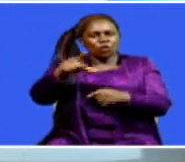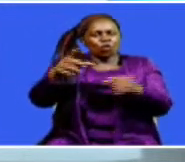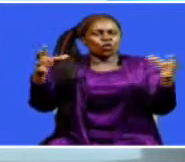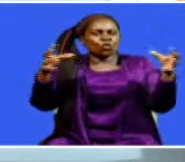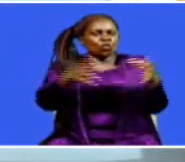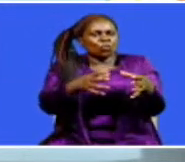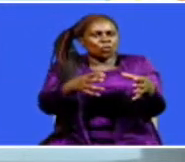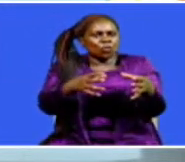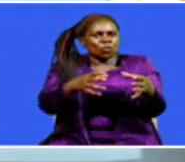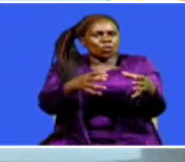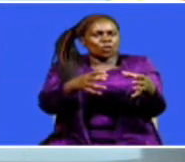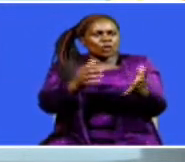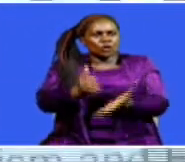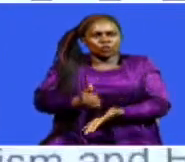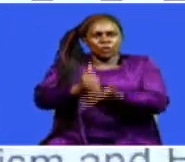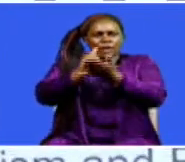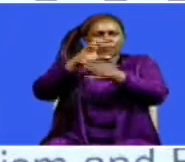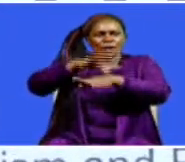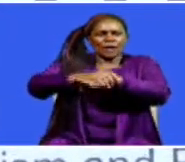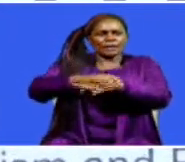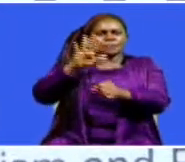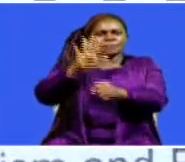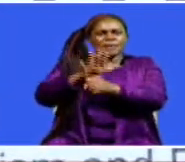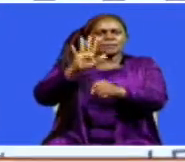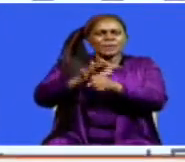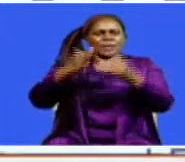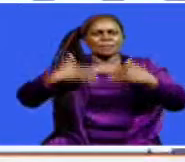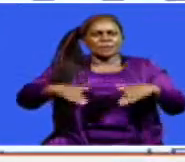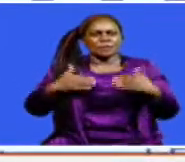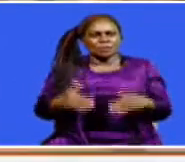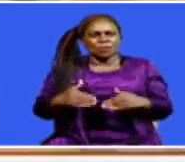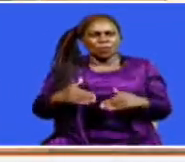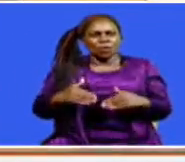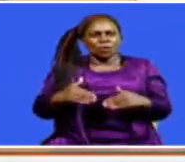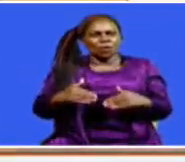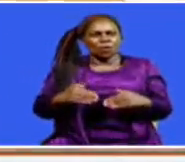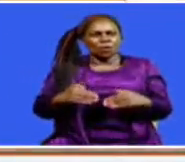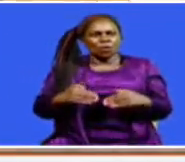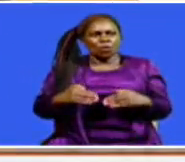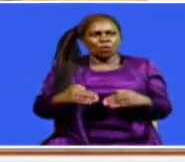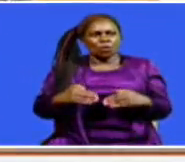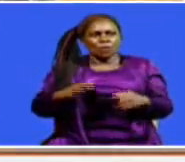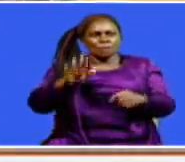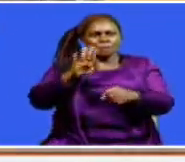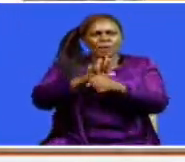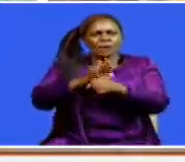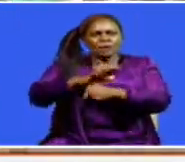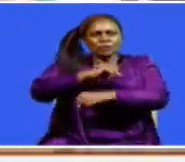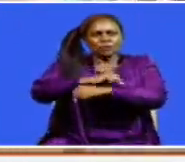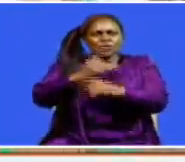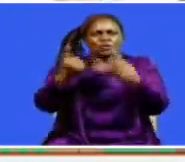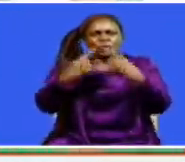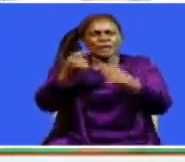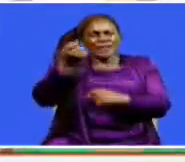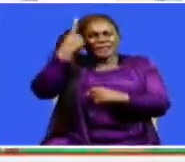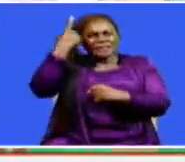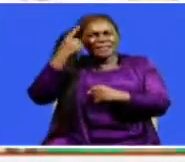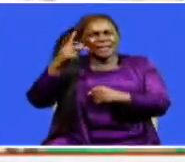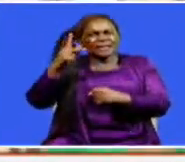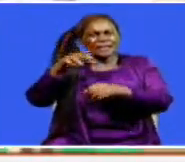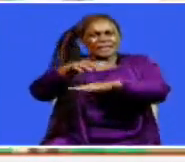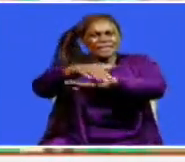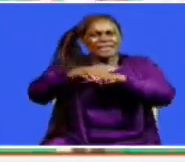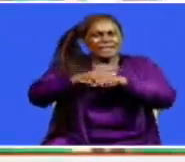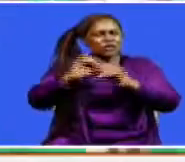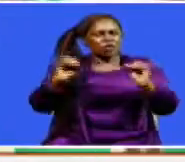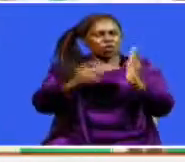Kuria dialect to help reach the masses and the perpetrators of the vice alike, some of who don't speak or understand the English